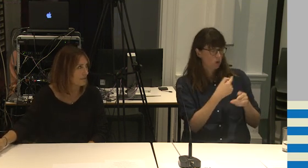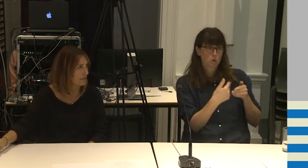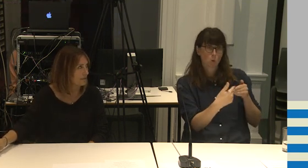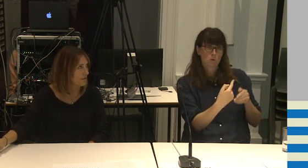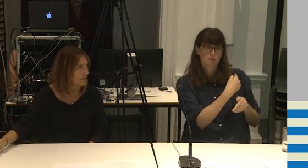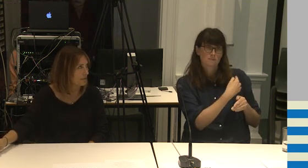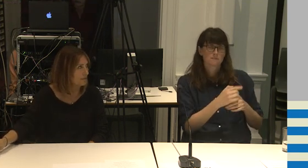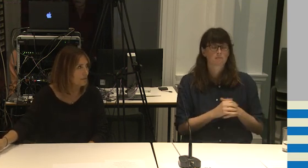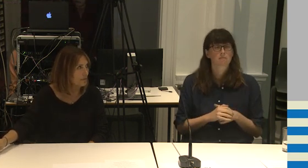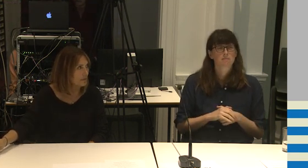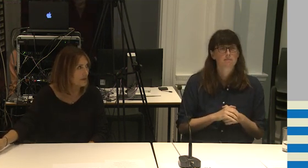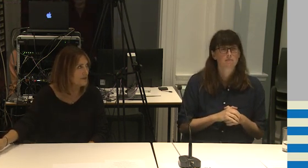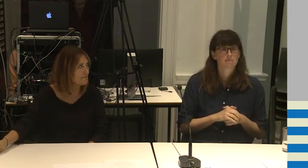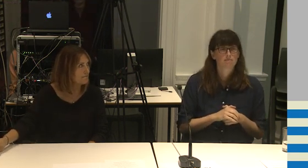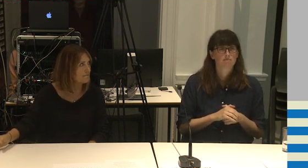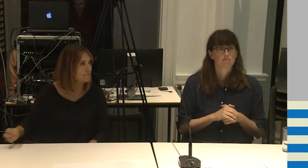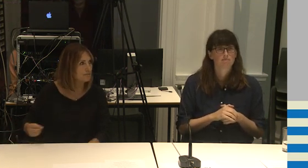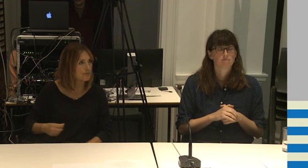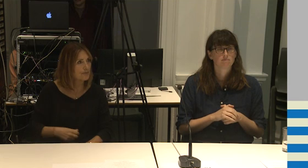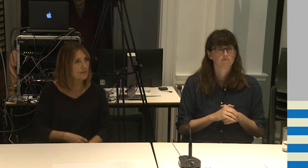doors opposite me.